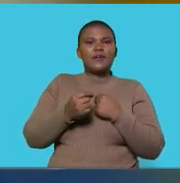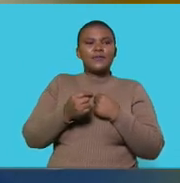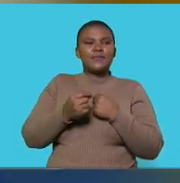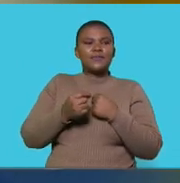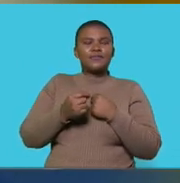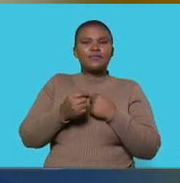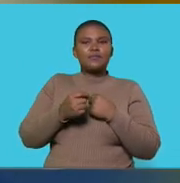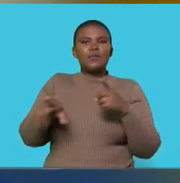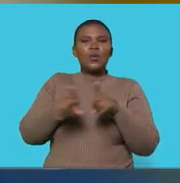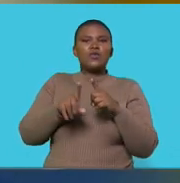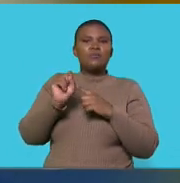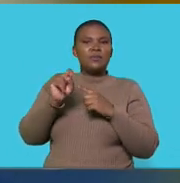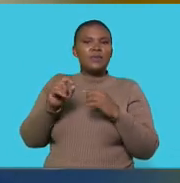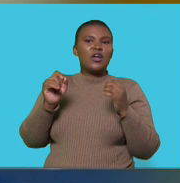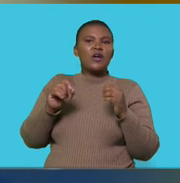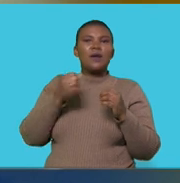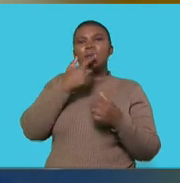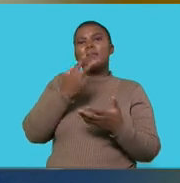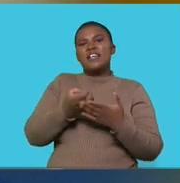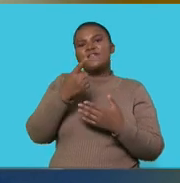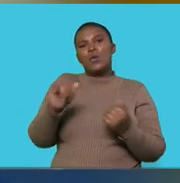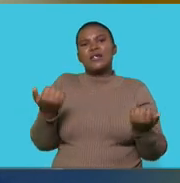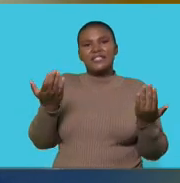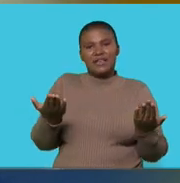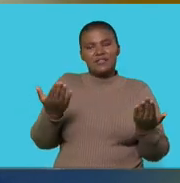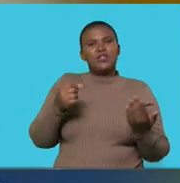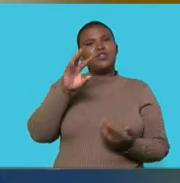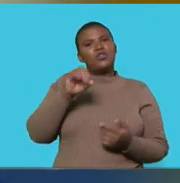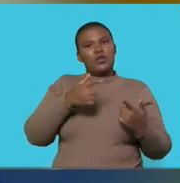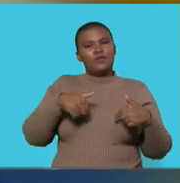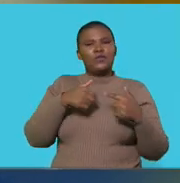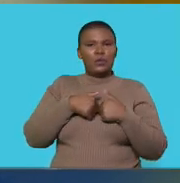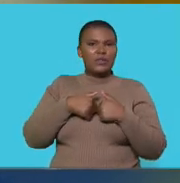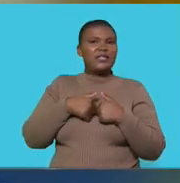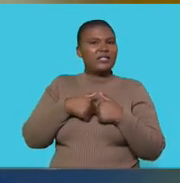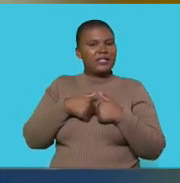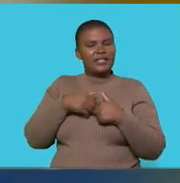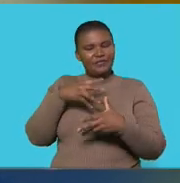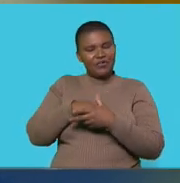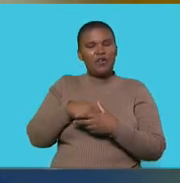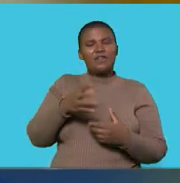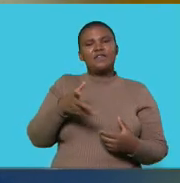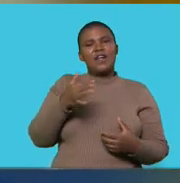must say the uptake has been great for us. So we actively in the process of